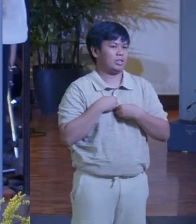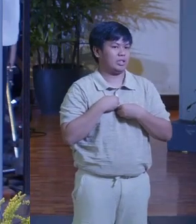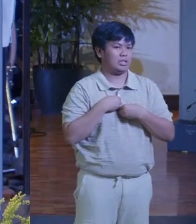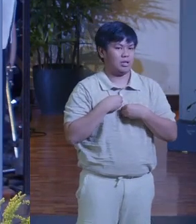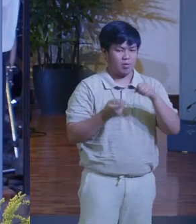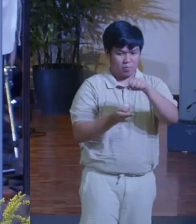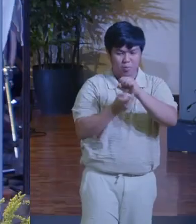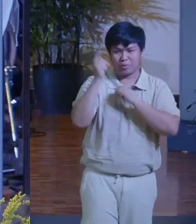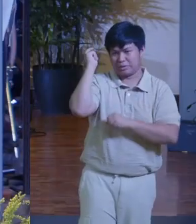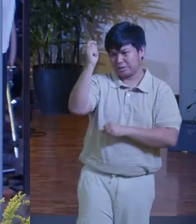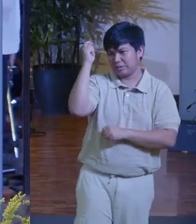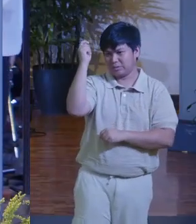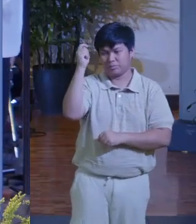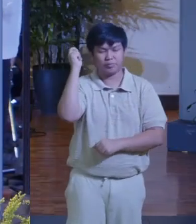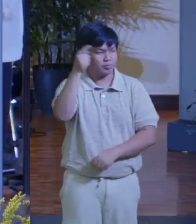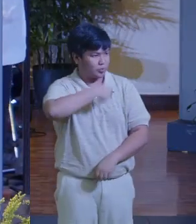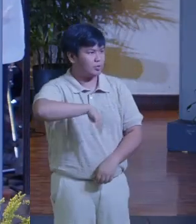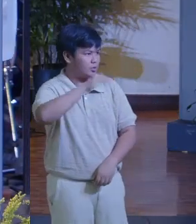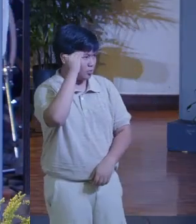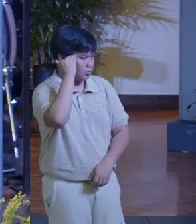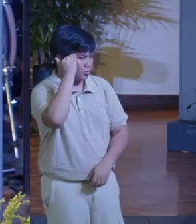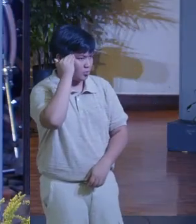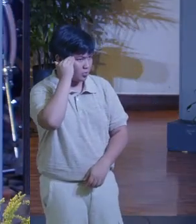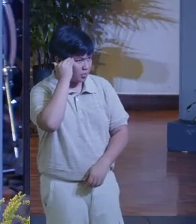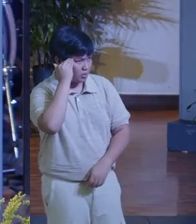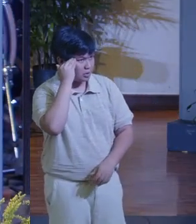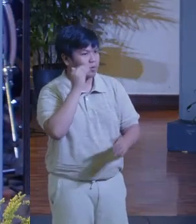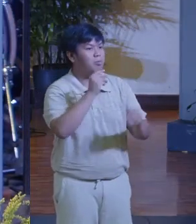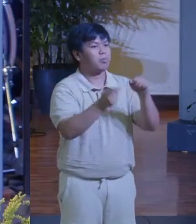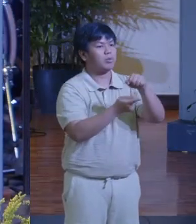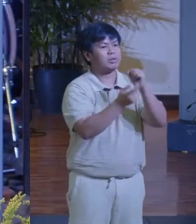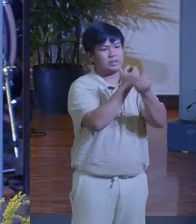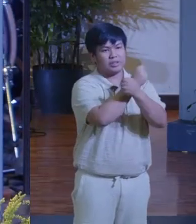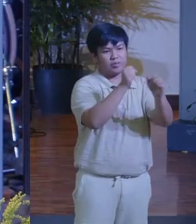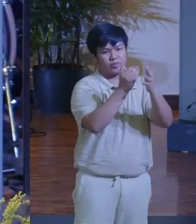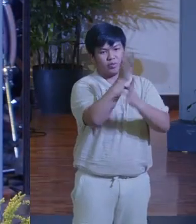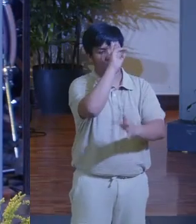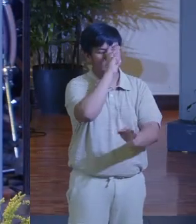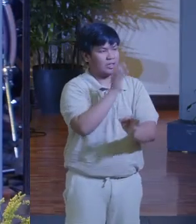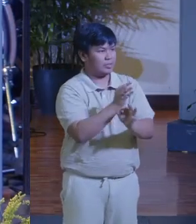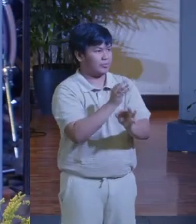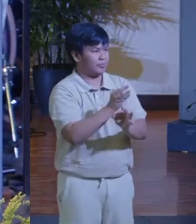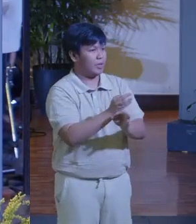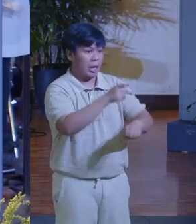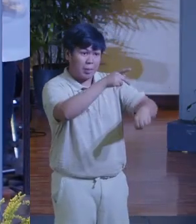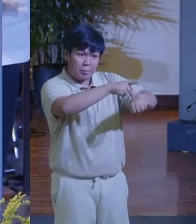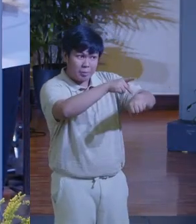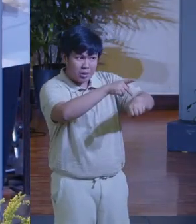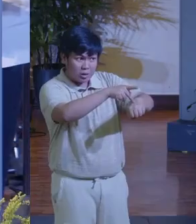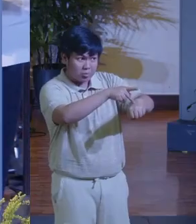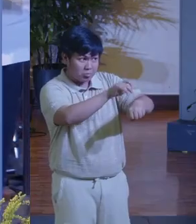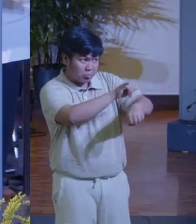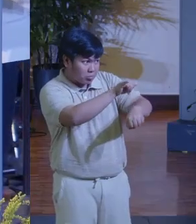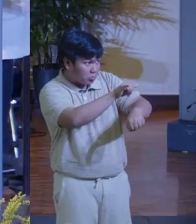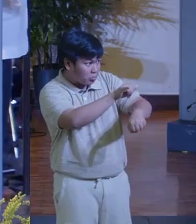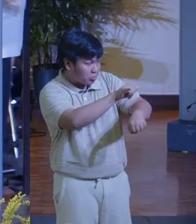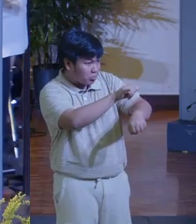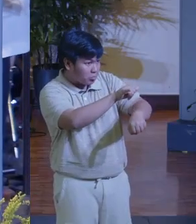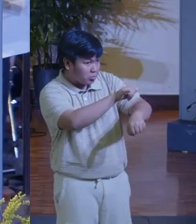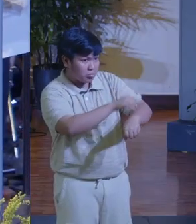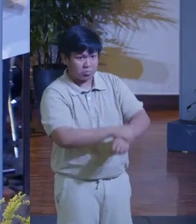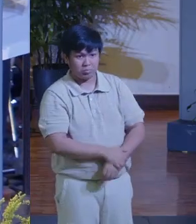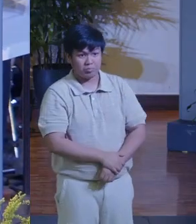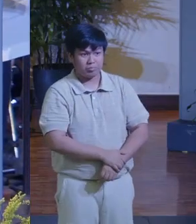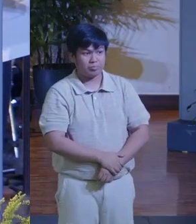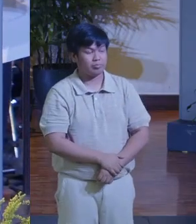Testimonyo yan ni Pablo. So alam natin that he is saved by faith. Si Peter. Si